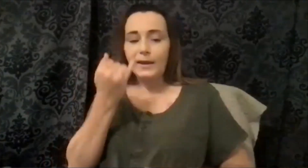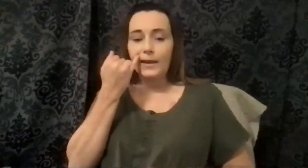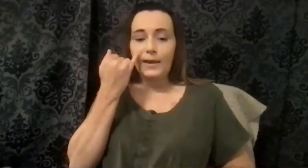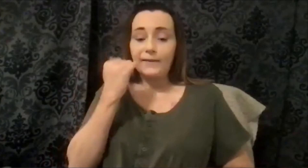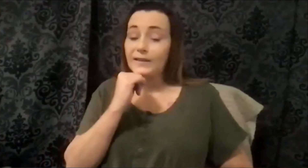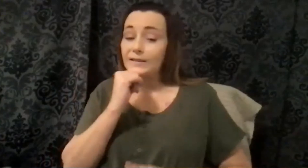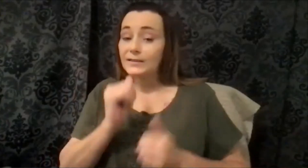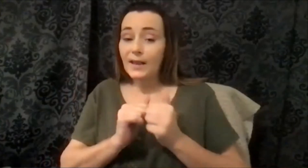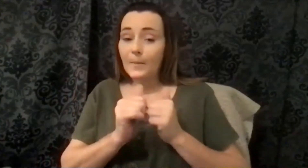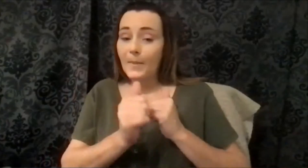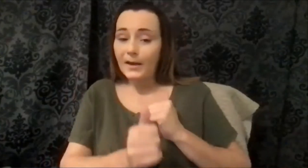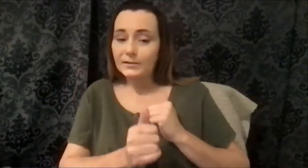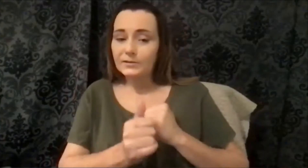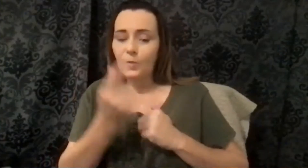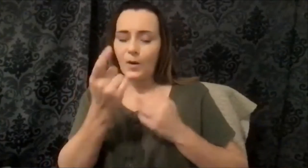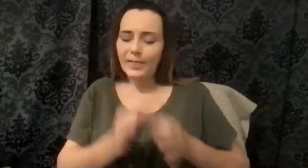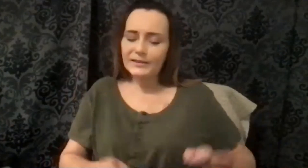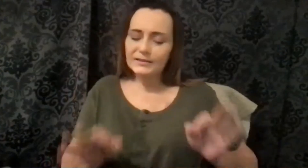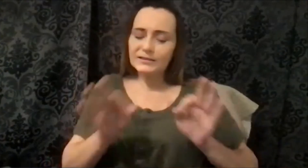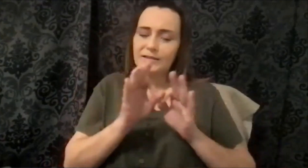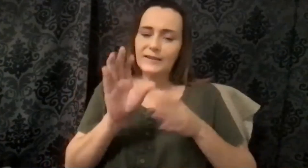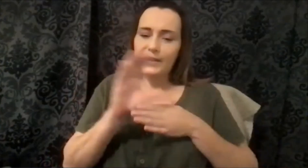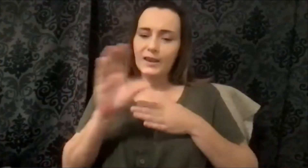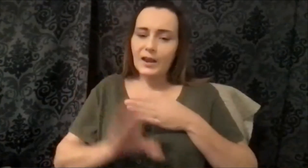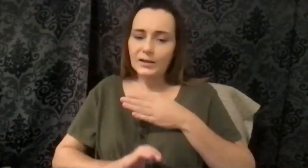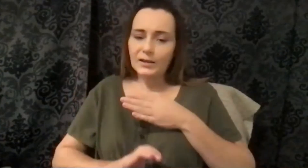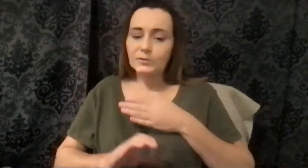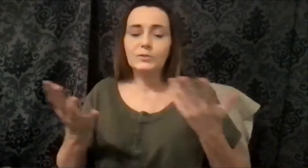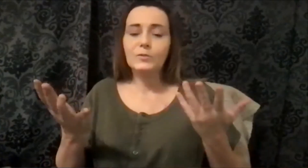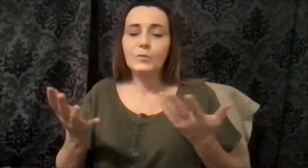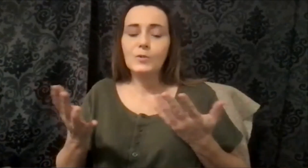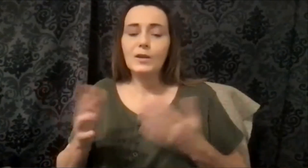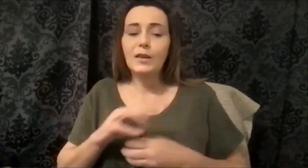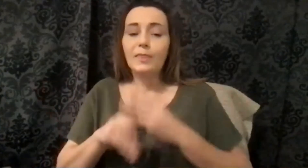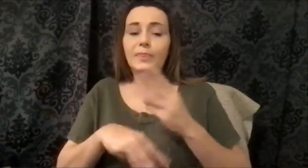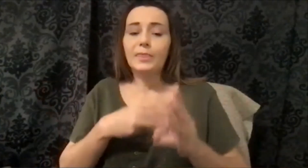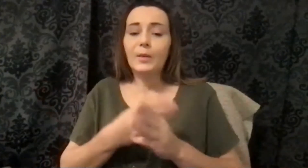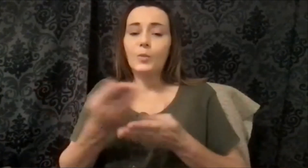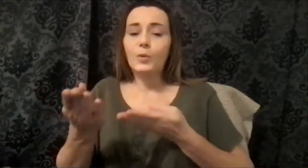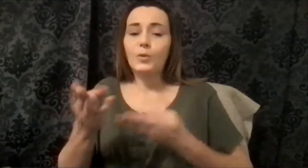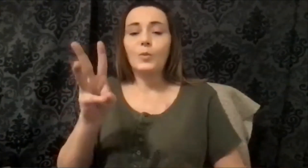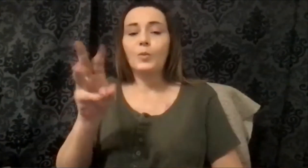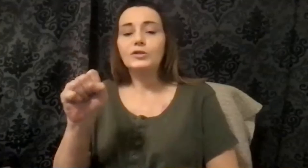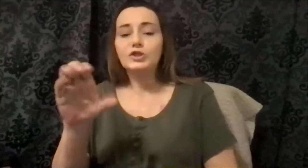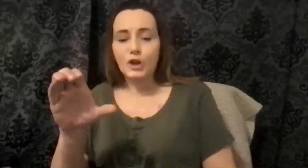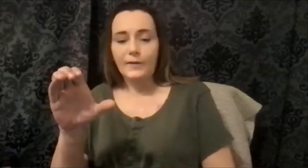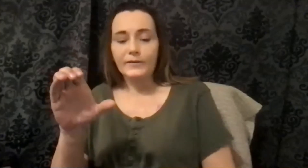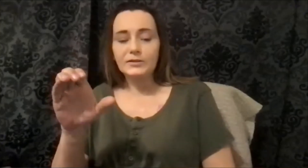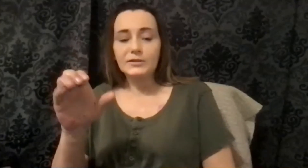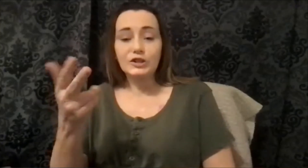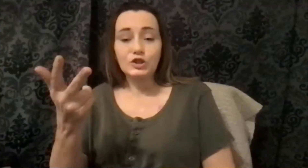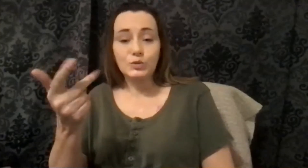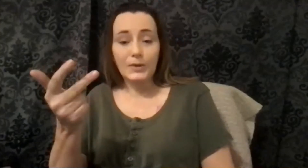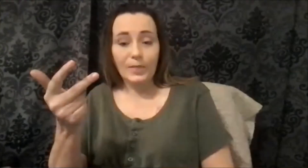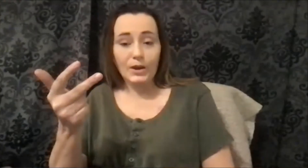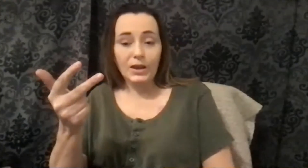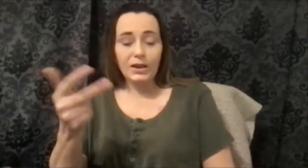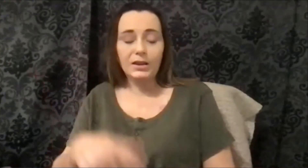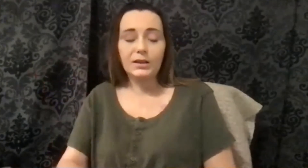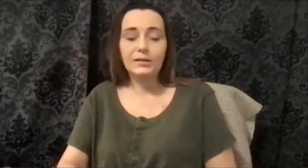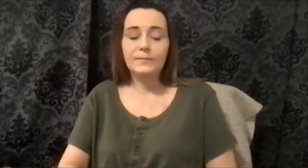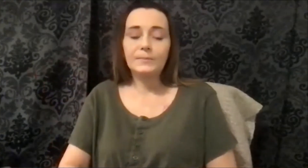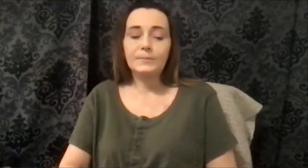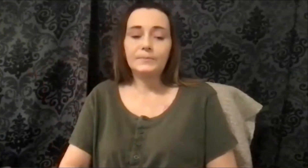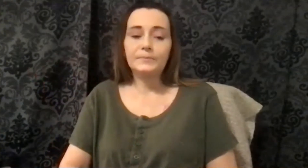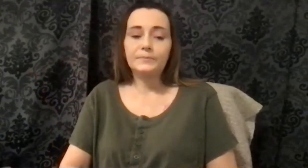pass, one of the significant consequences would be that at the World Service Conference in 23, we would